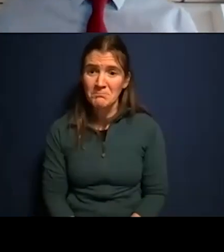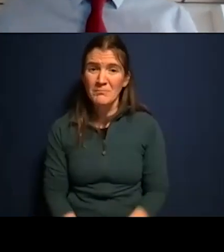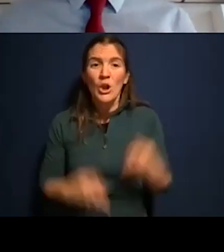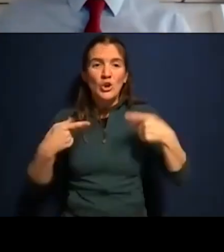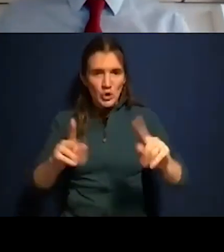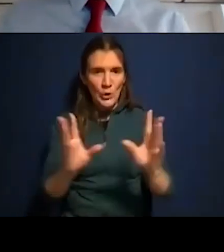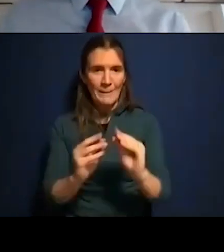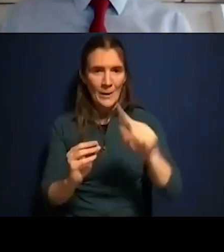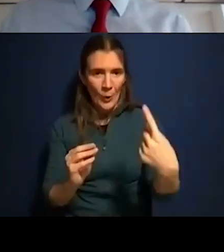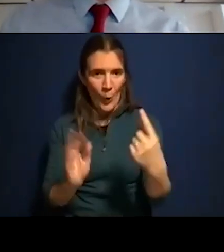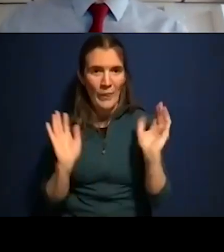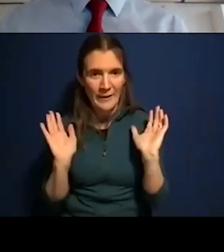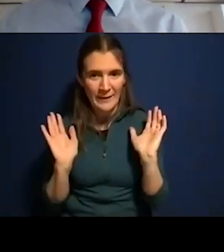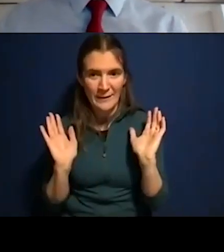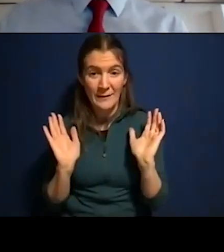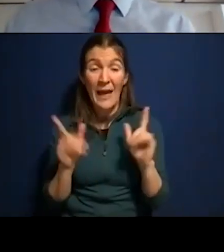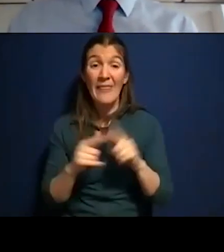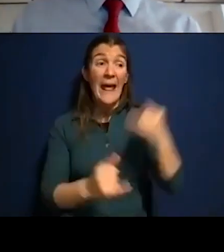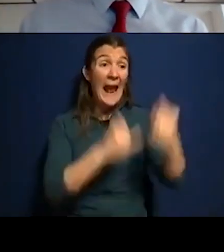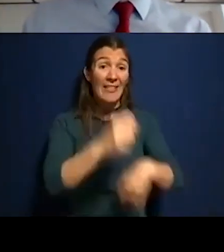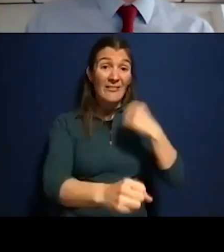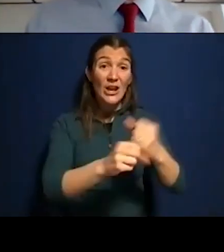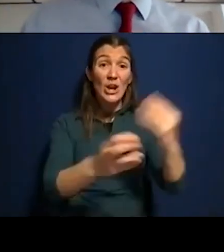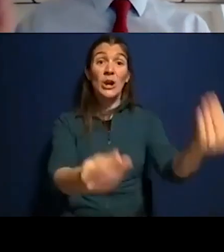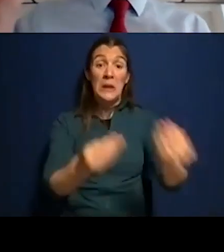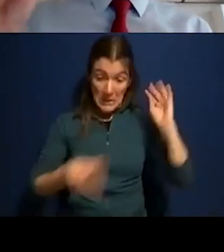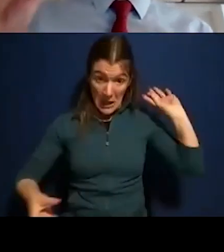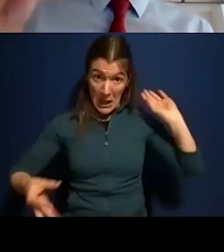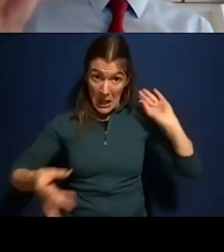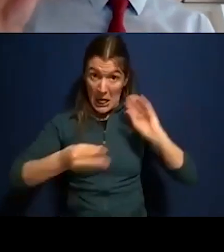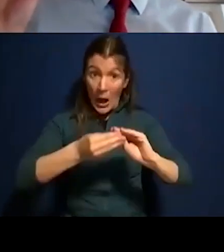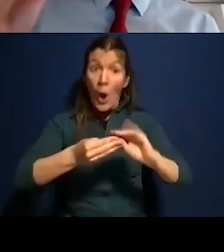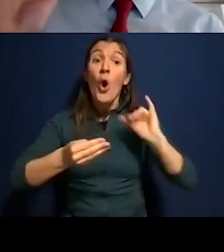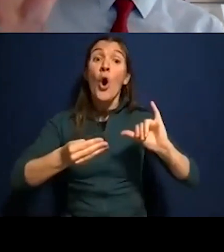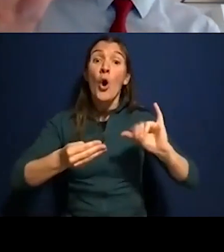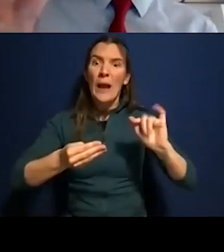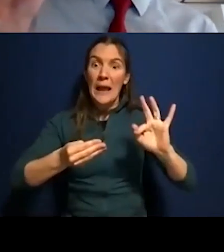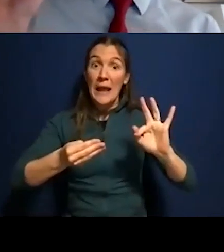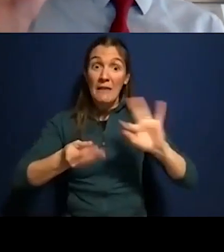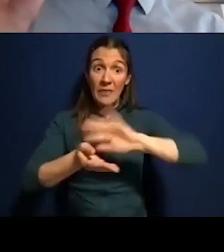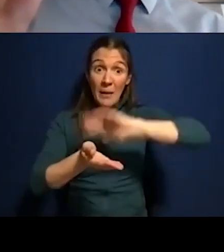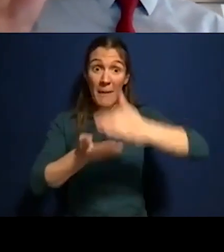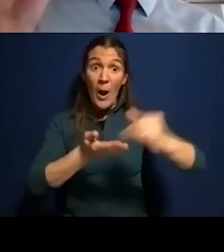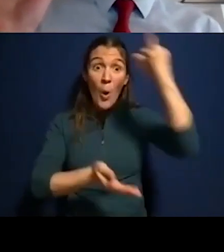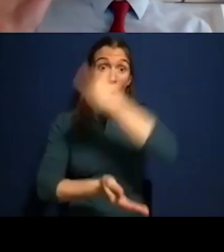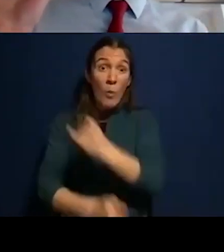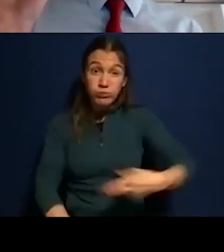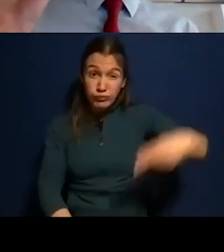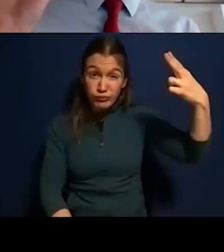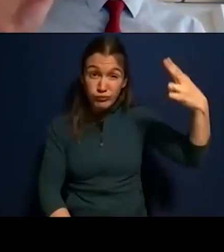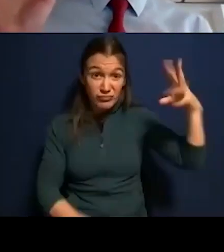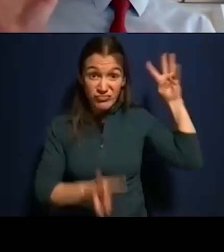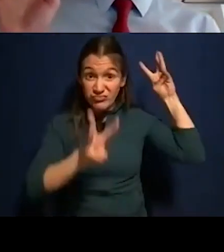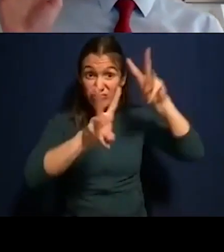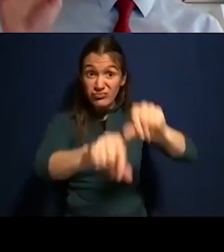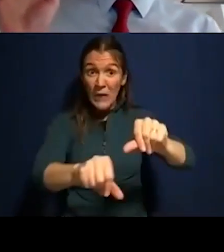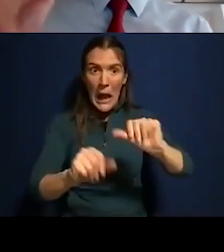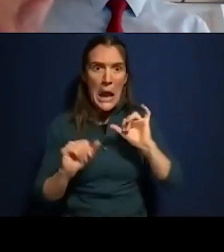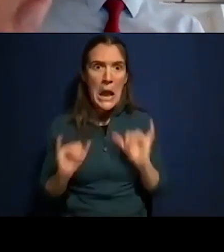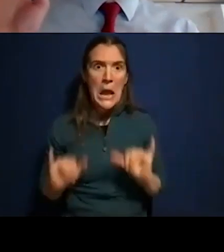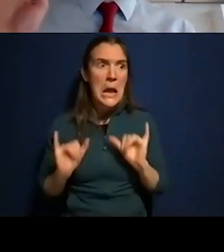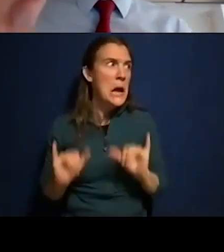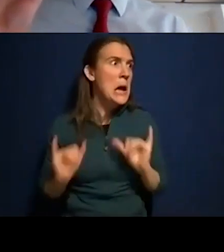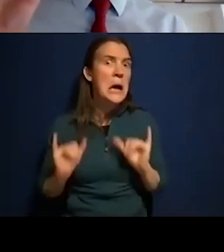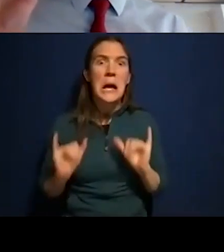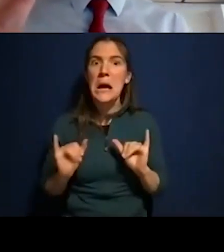And at the end of the year, we will know where we stand with that. And if the amount is wicked high and we can't, we can't